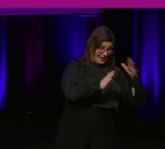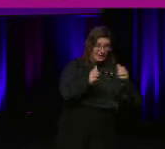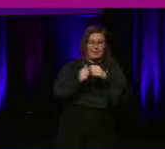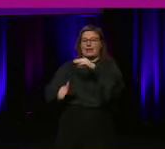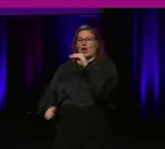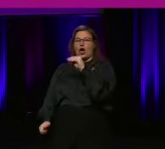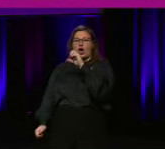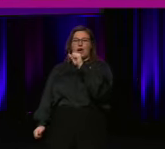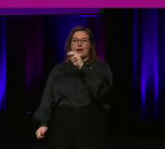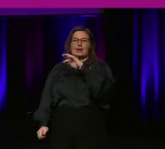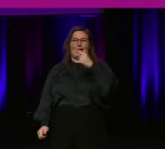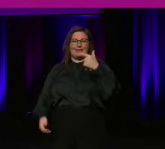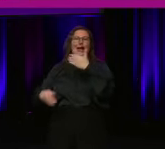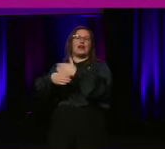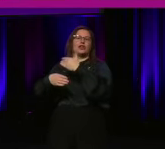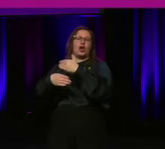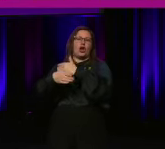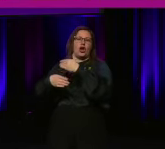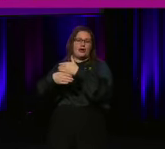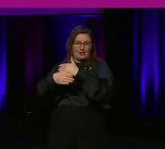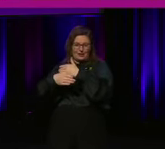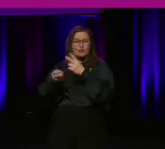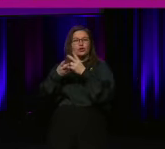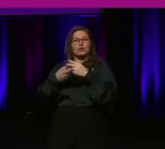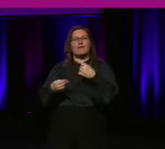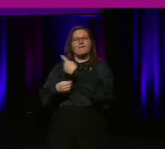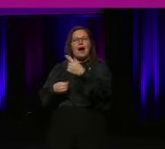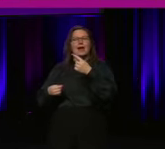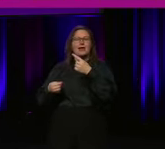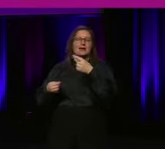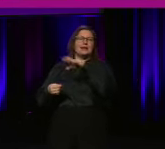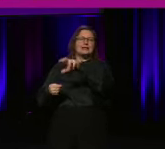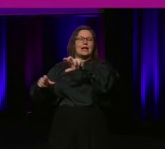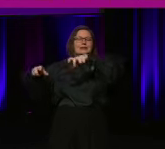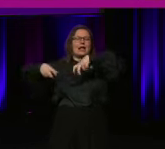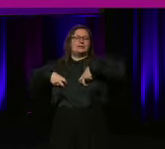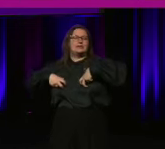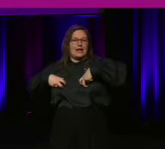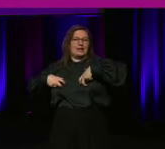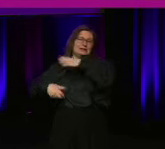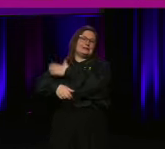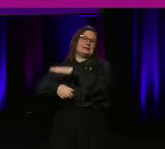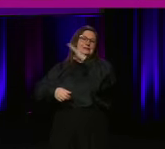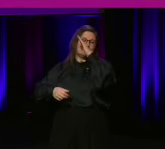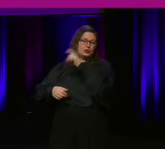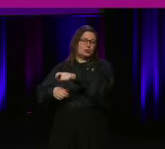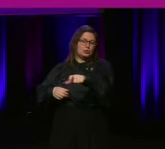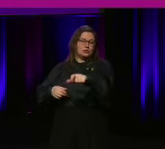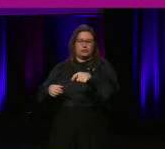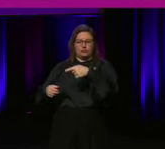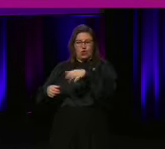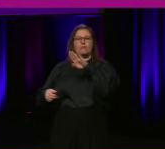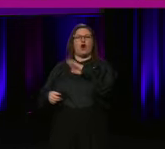or commitment to a public ethos, which in times